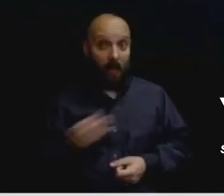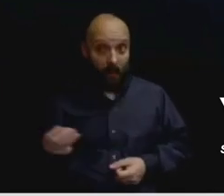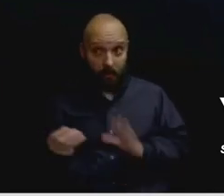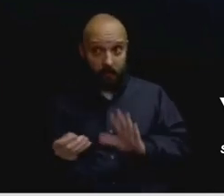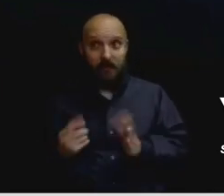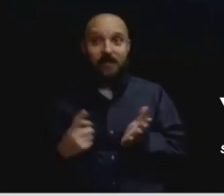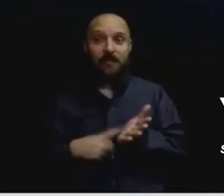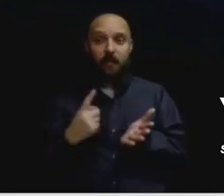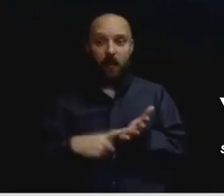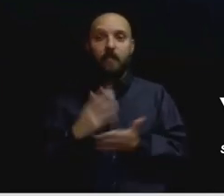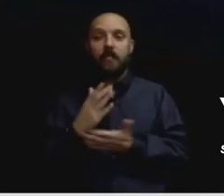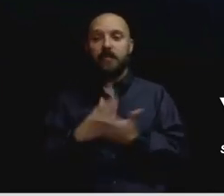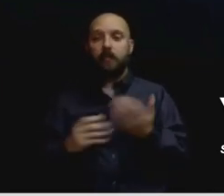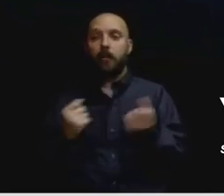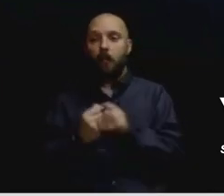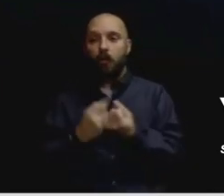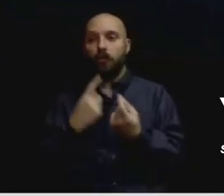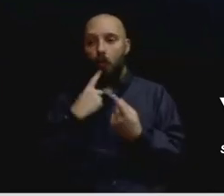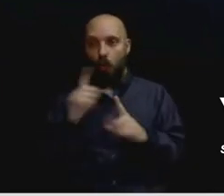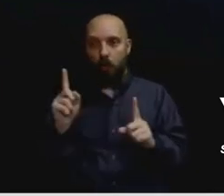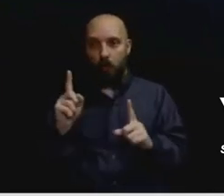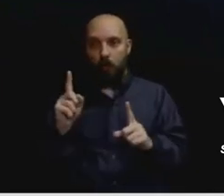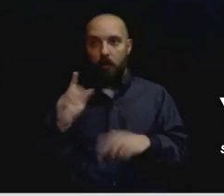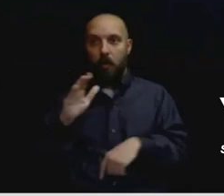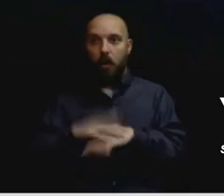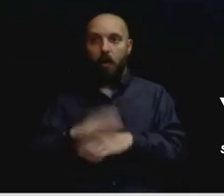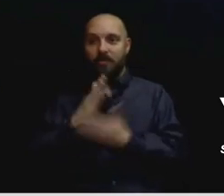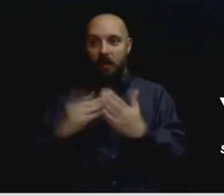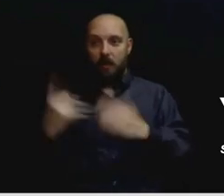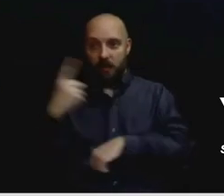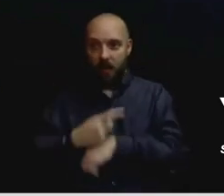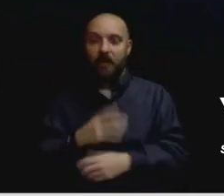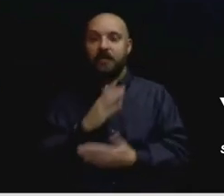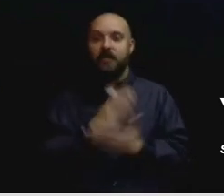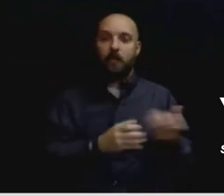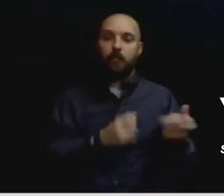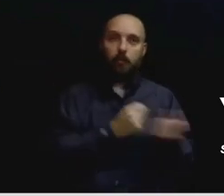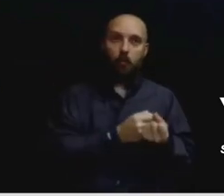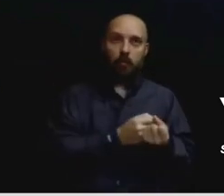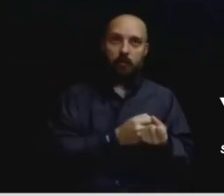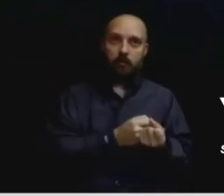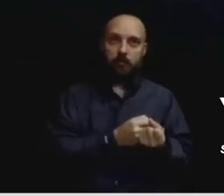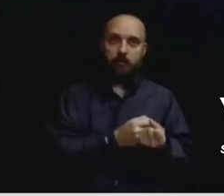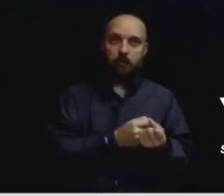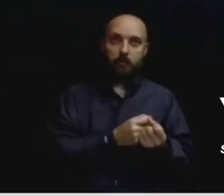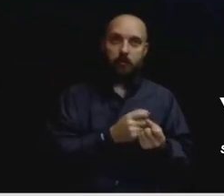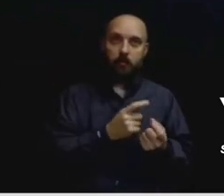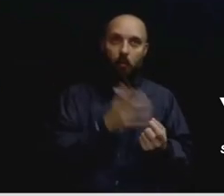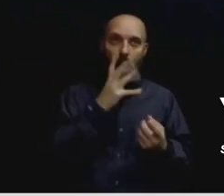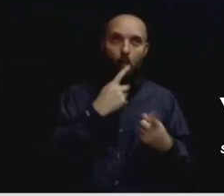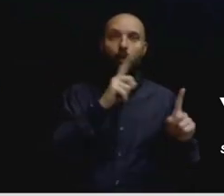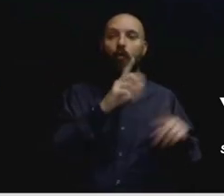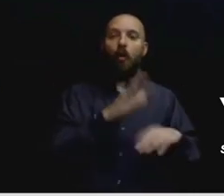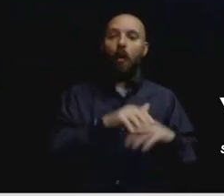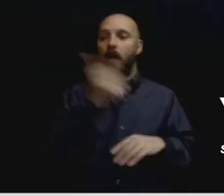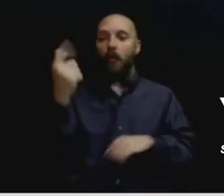sometimes some supports work on some days and some supports work on other days.